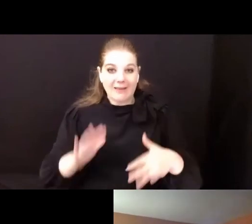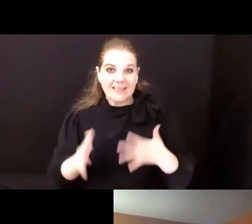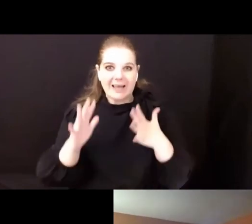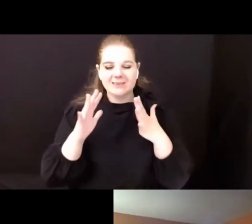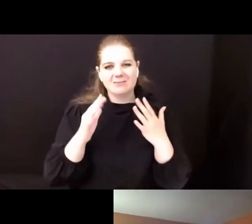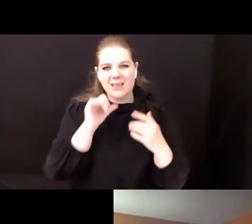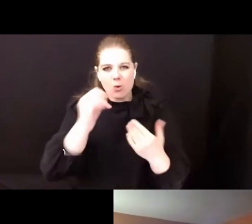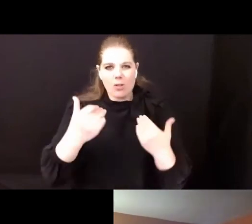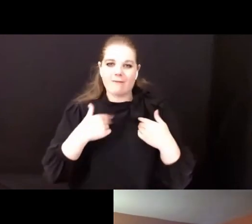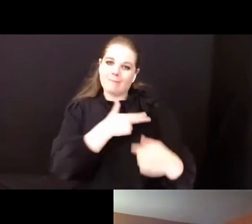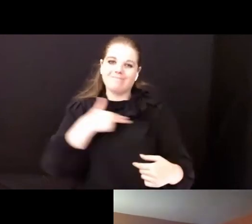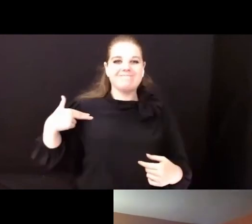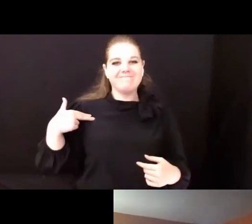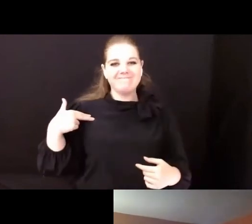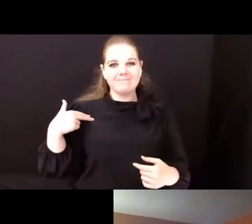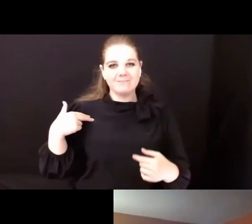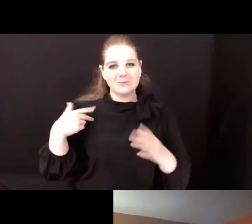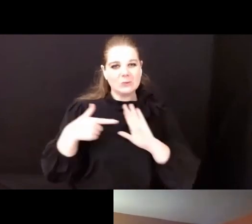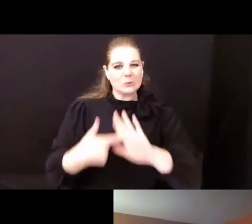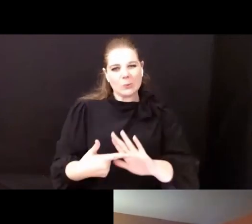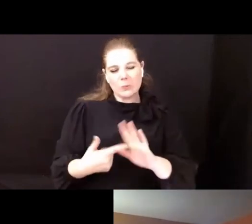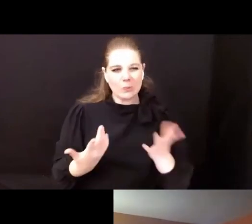harder to